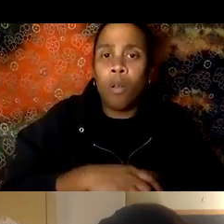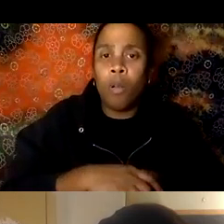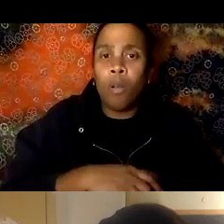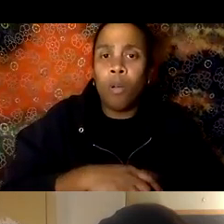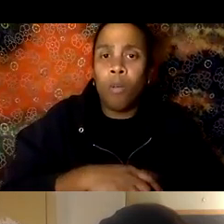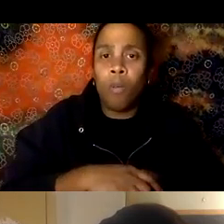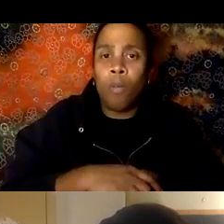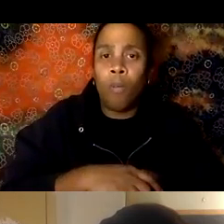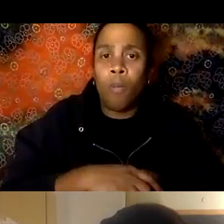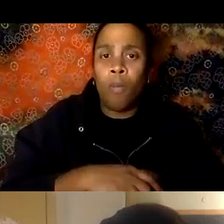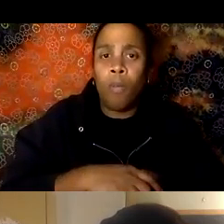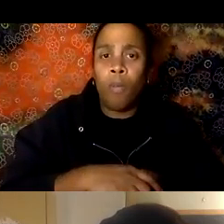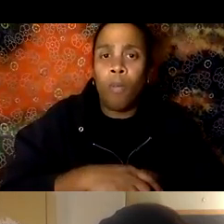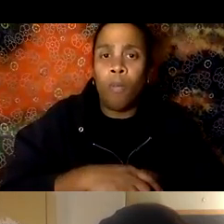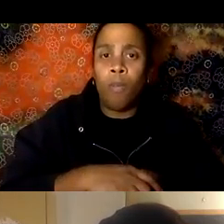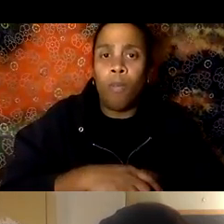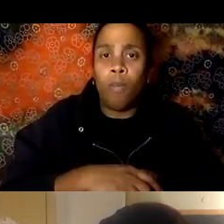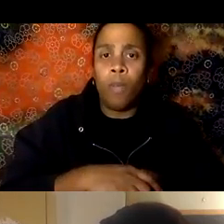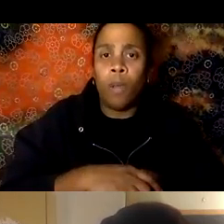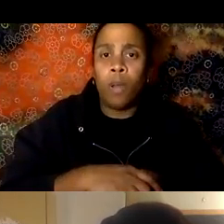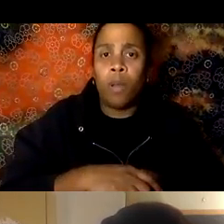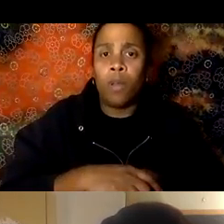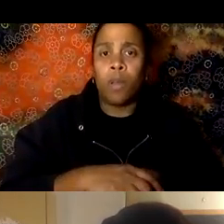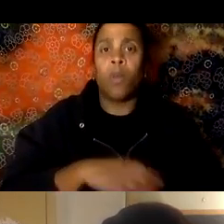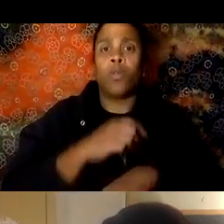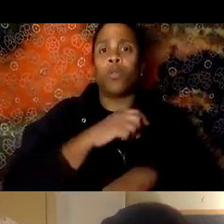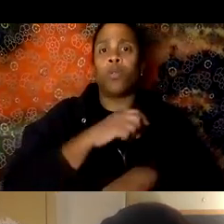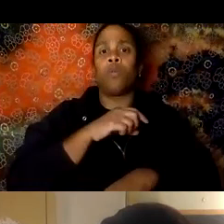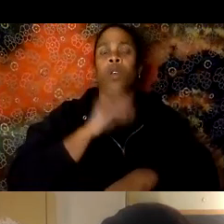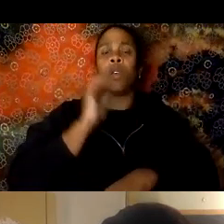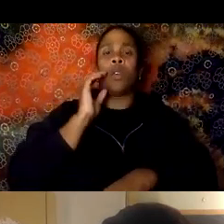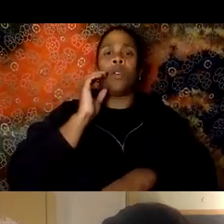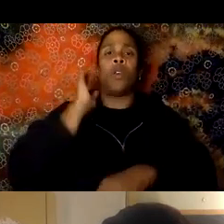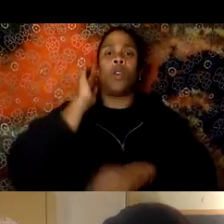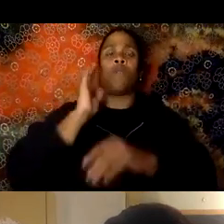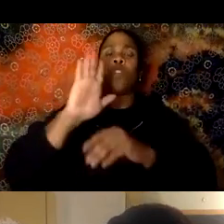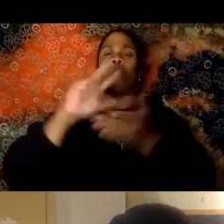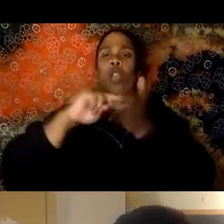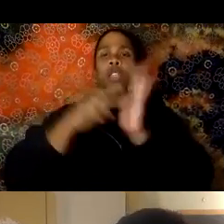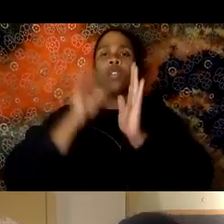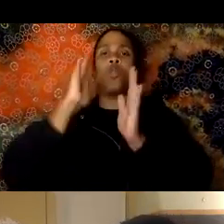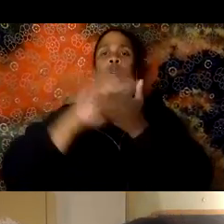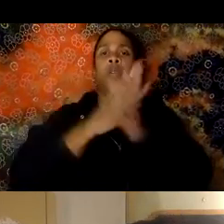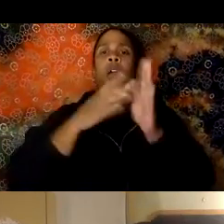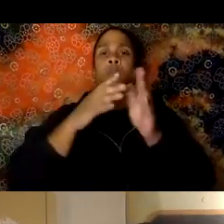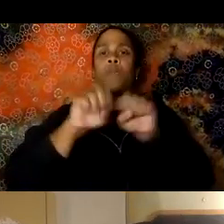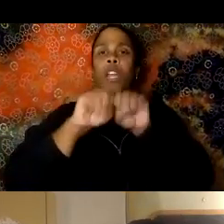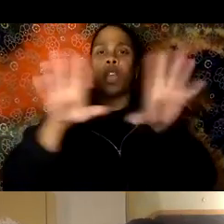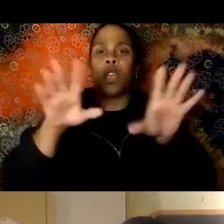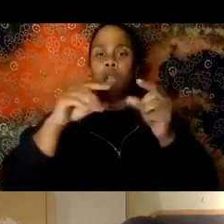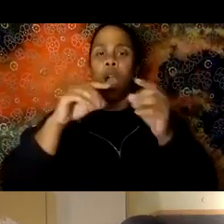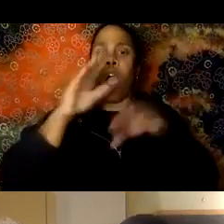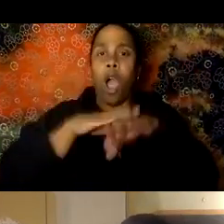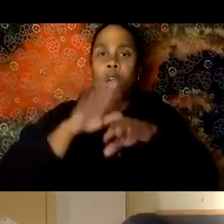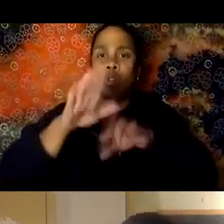going not knowing what's going to unfold. Like the intention will become clear as you're on your path. And so holding the space of what is the intention?